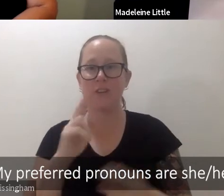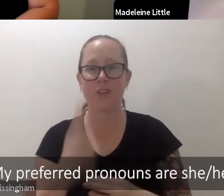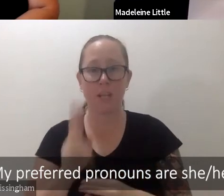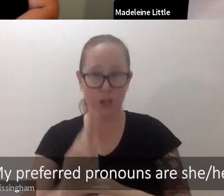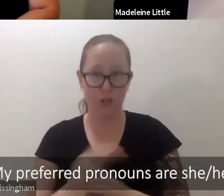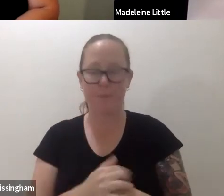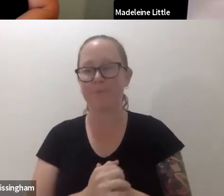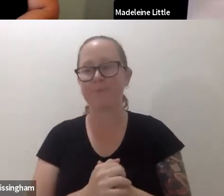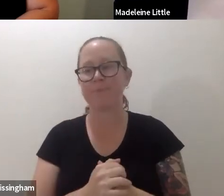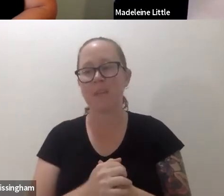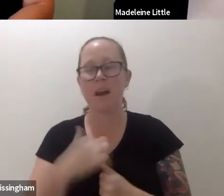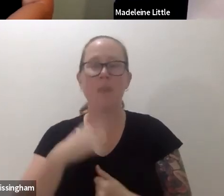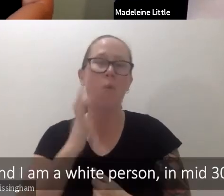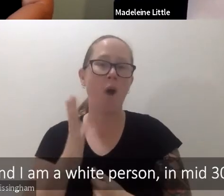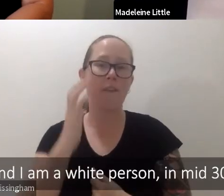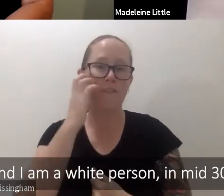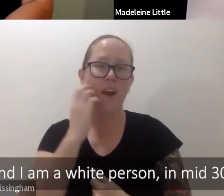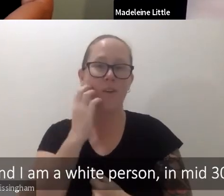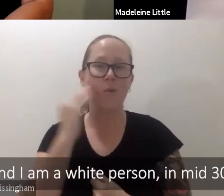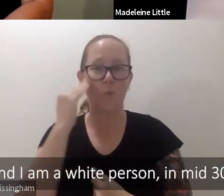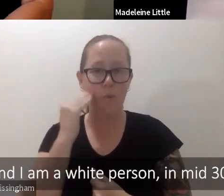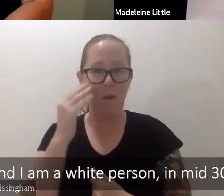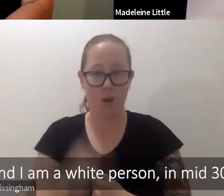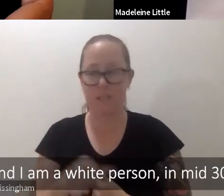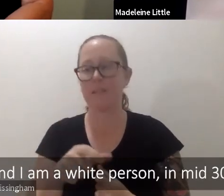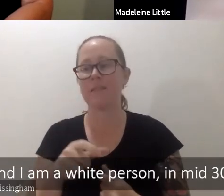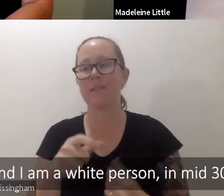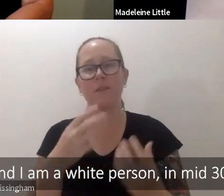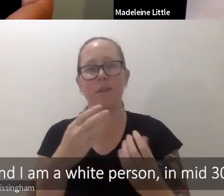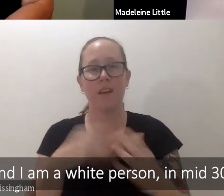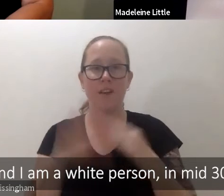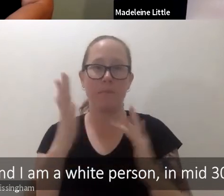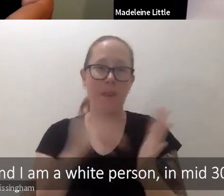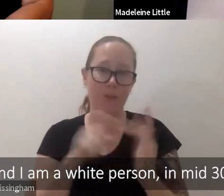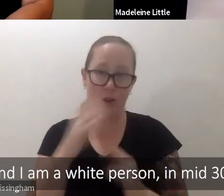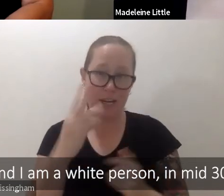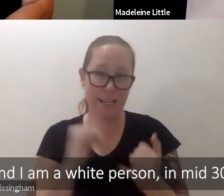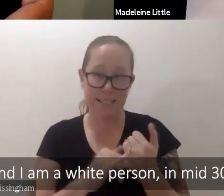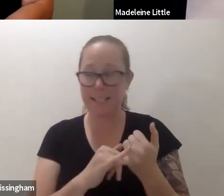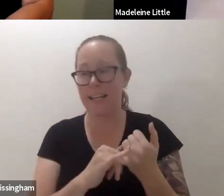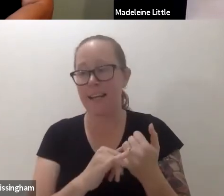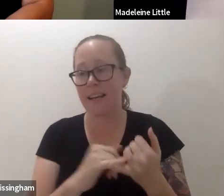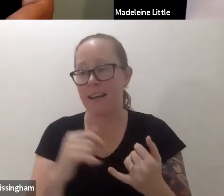my preference is she to her. I'm a white, freckled person in her